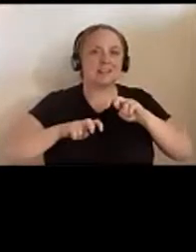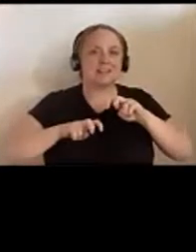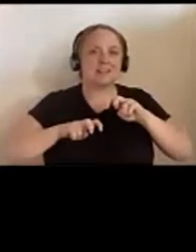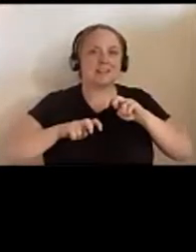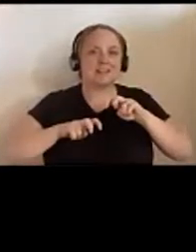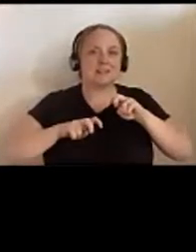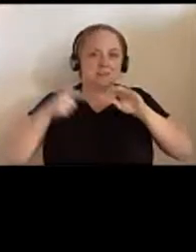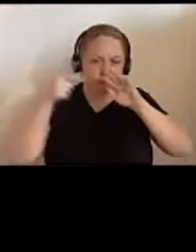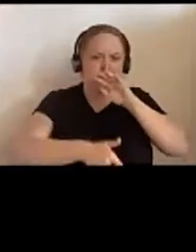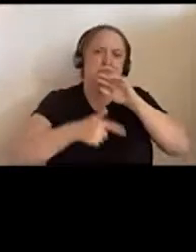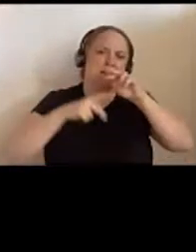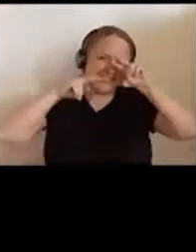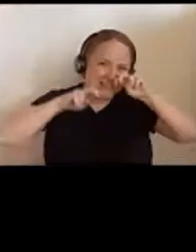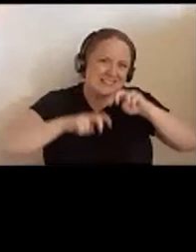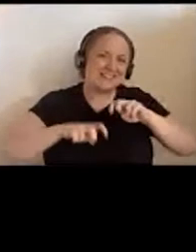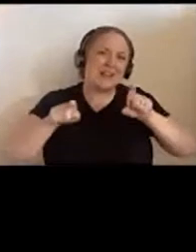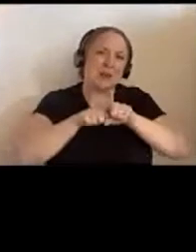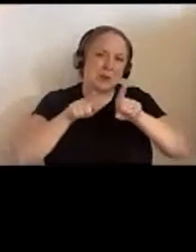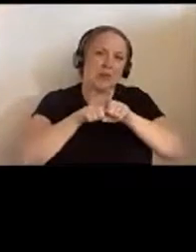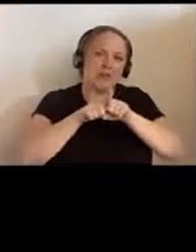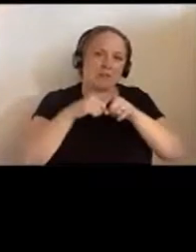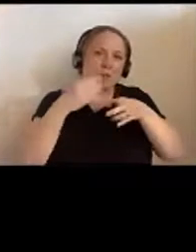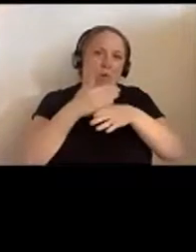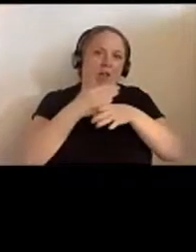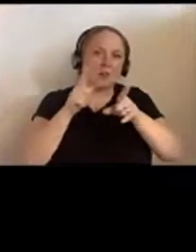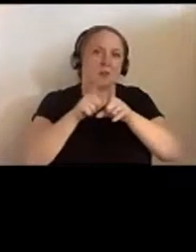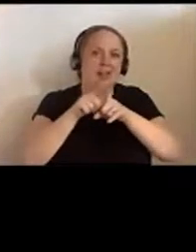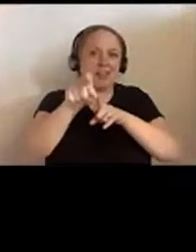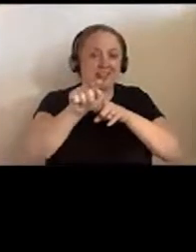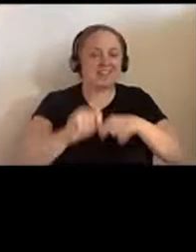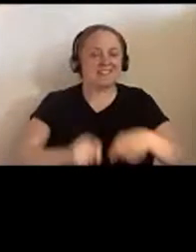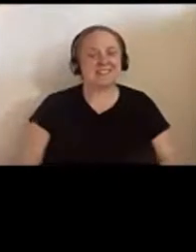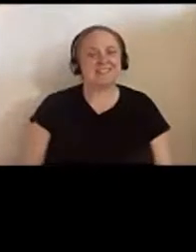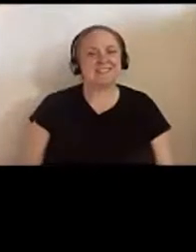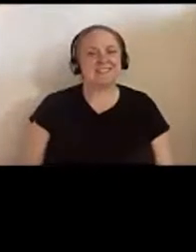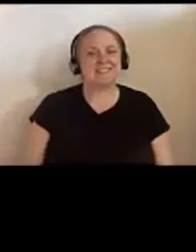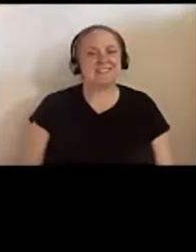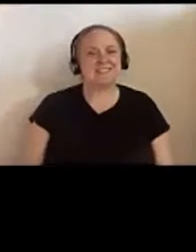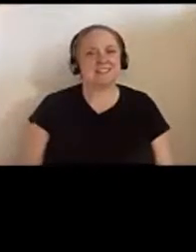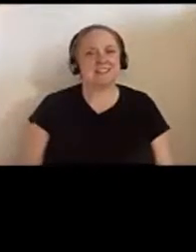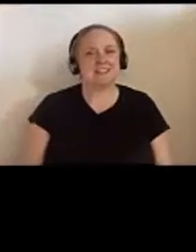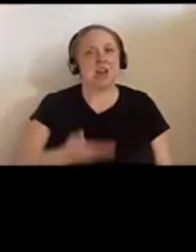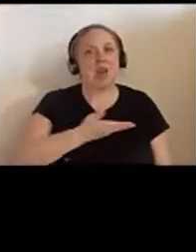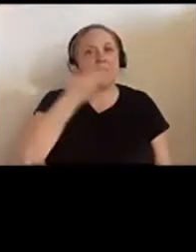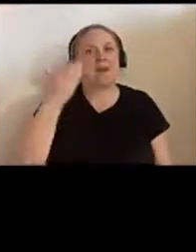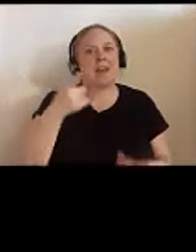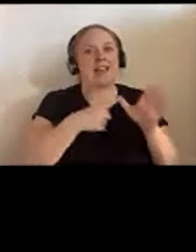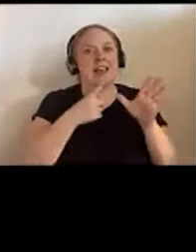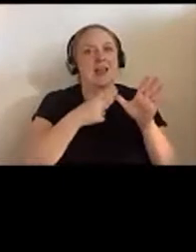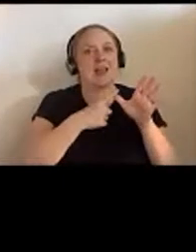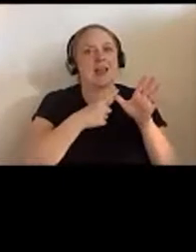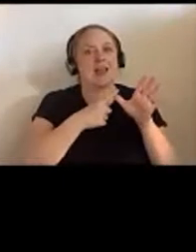intensivity of the work as well. So I'm going to just hand back over to you, Akeelah, and